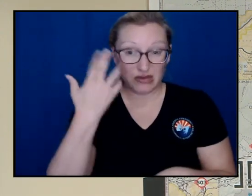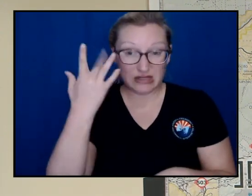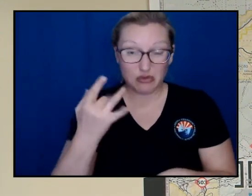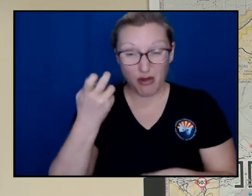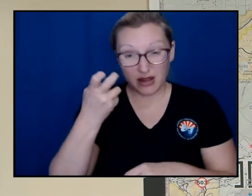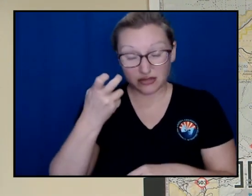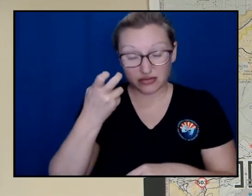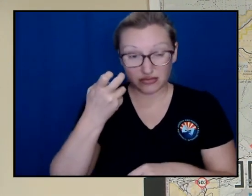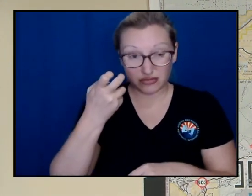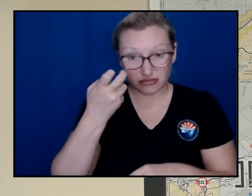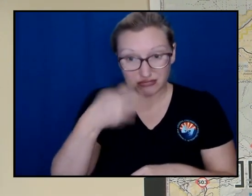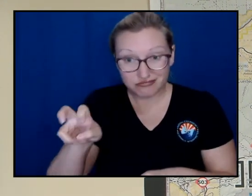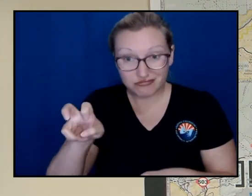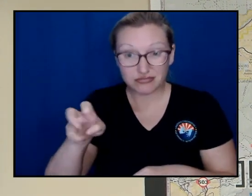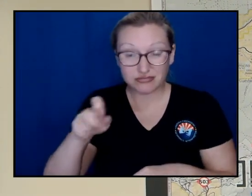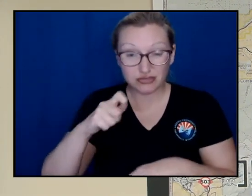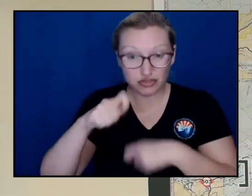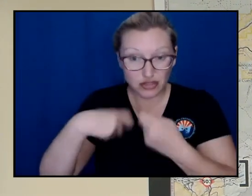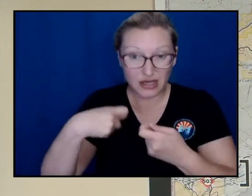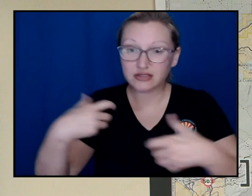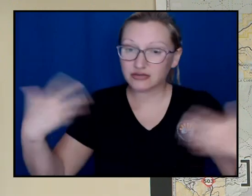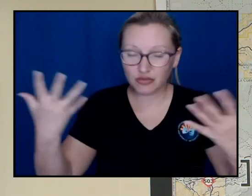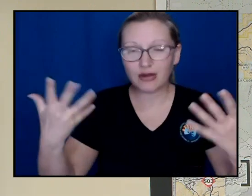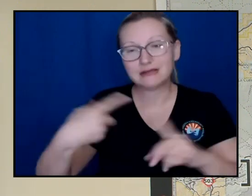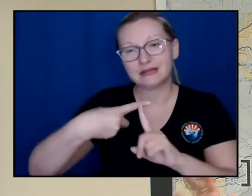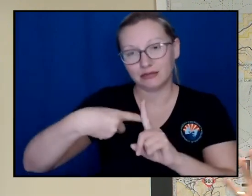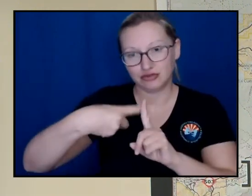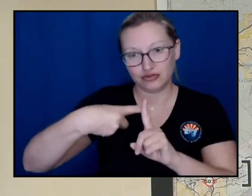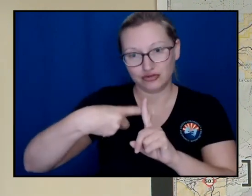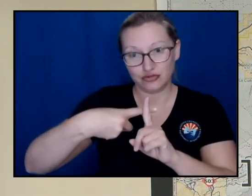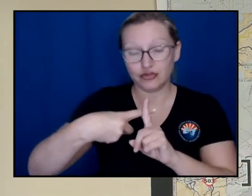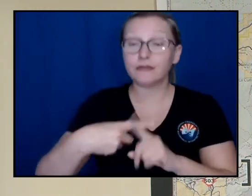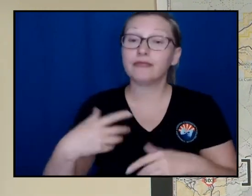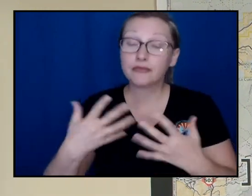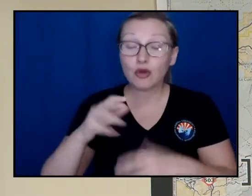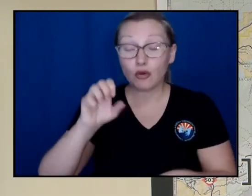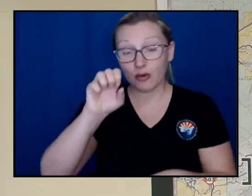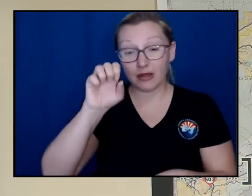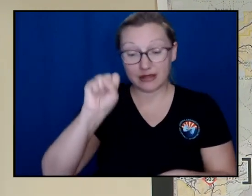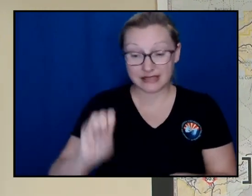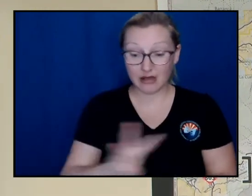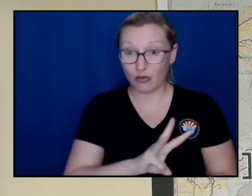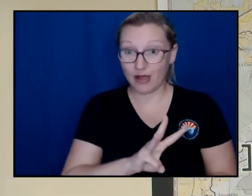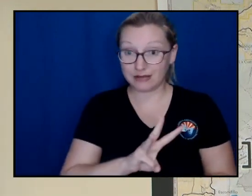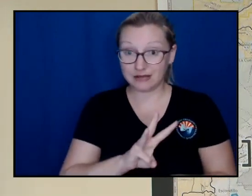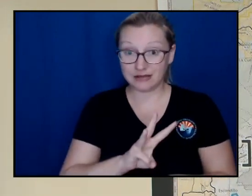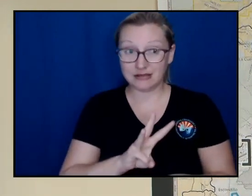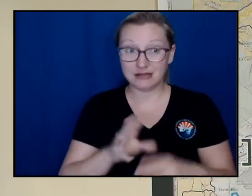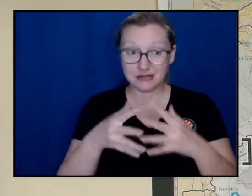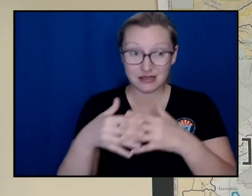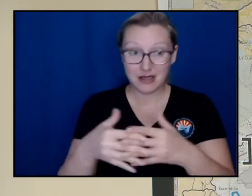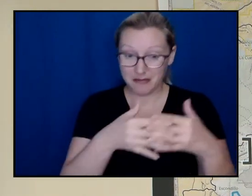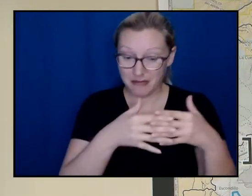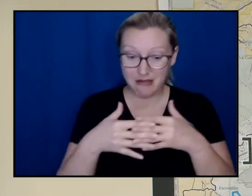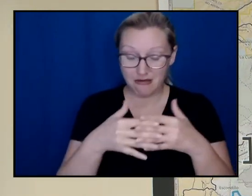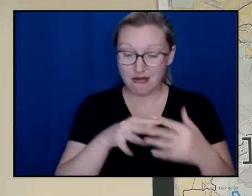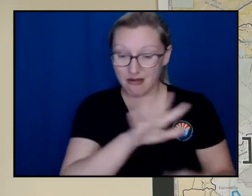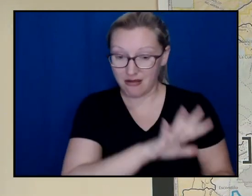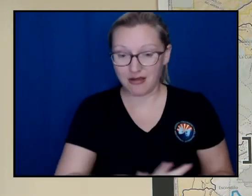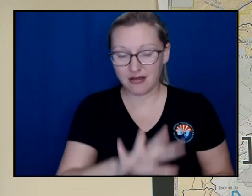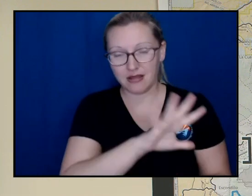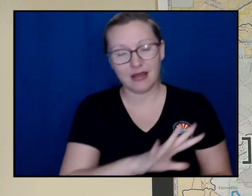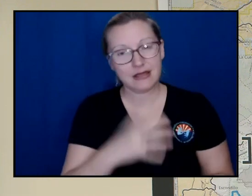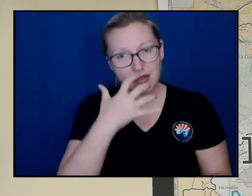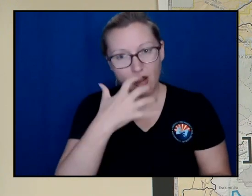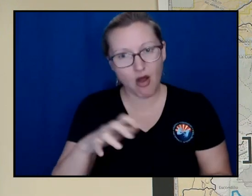temperature. So the desert Southwest compared to the rest of the continental United States is a lot hotter. And